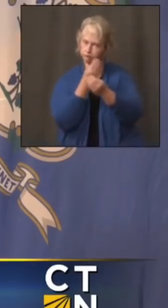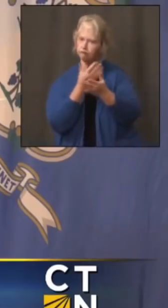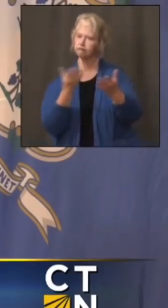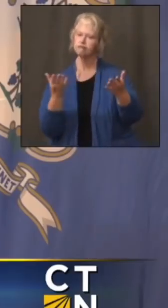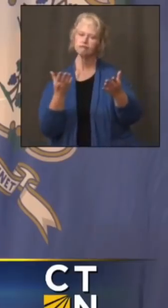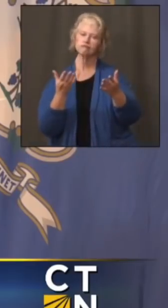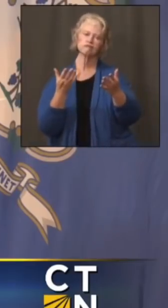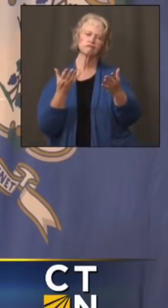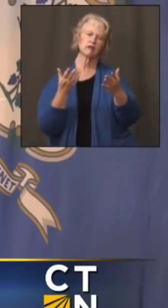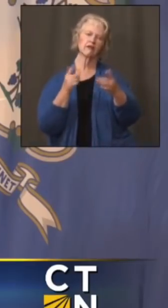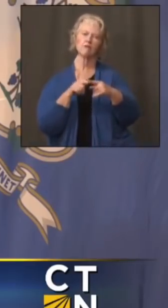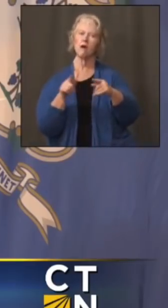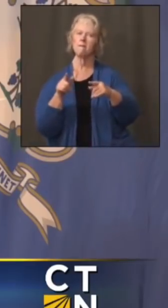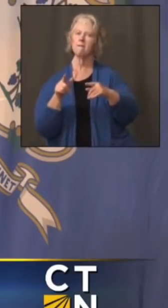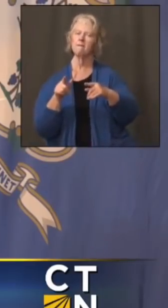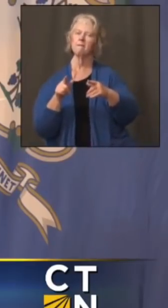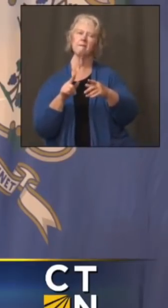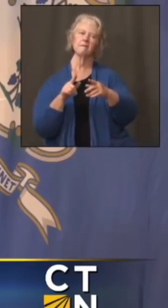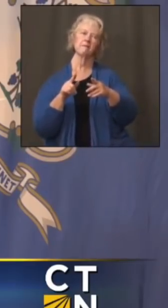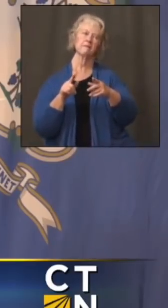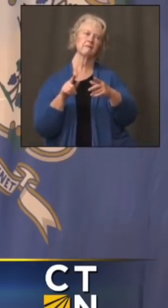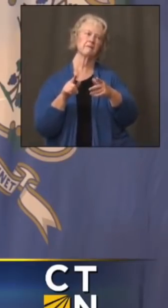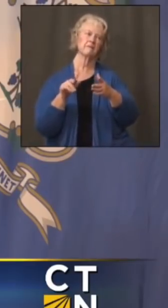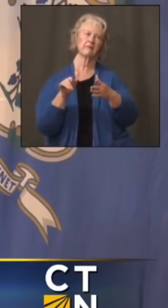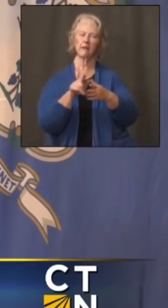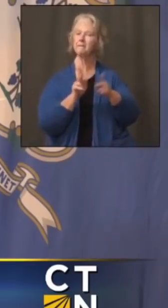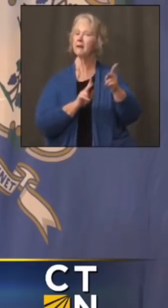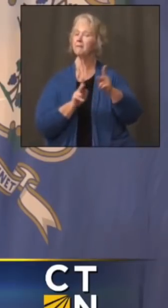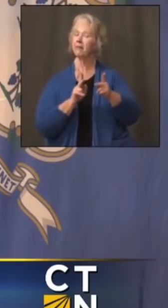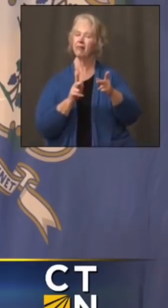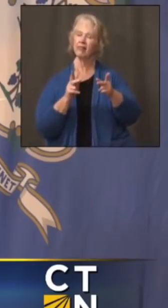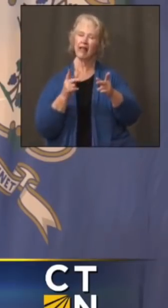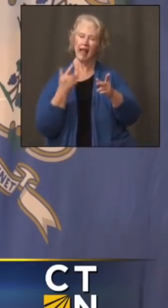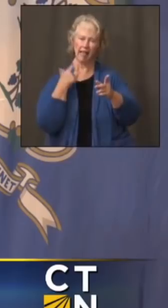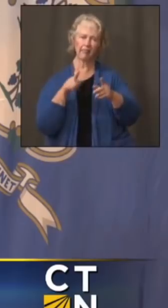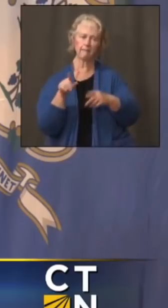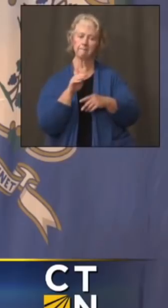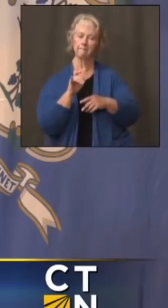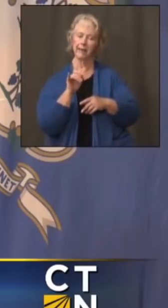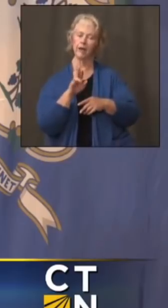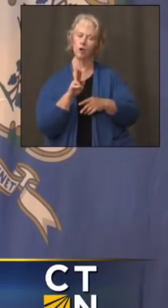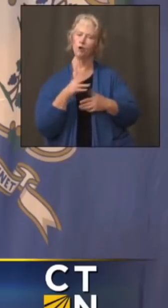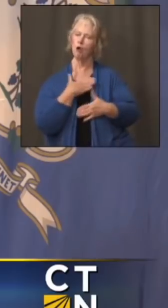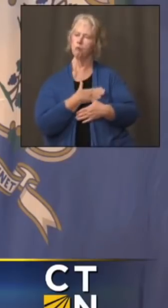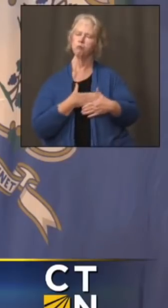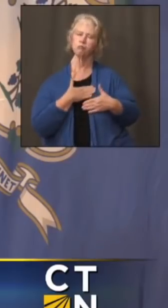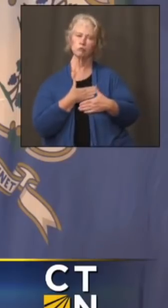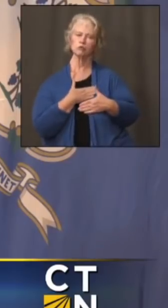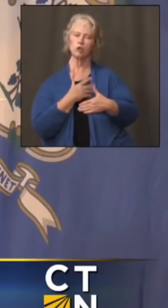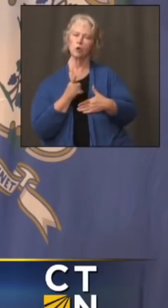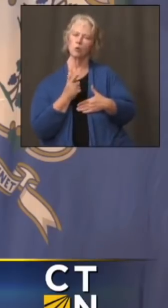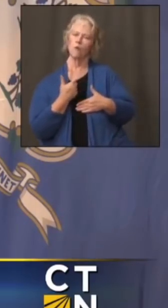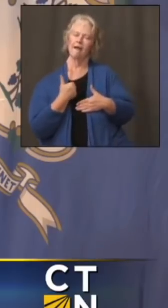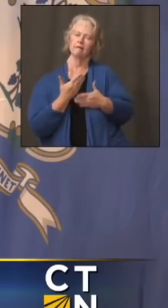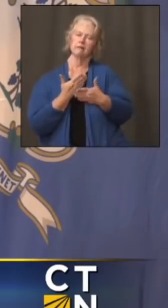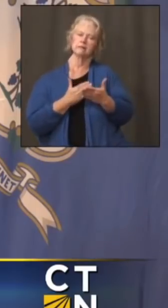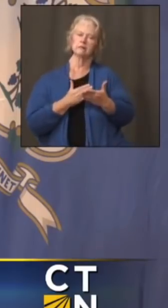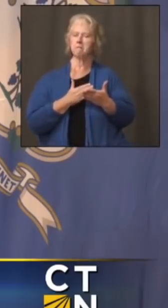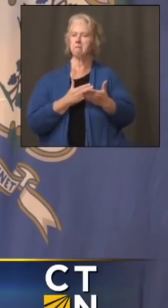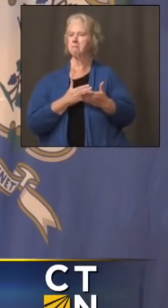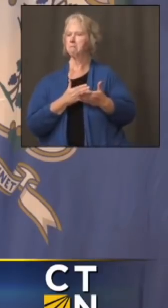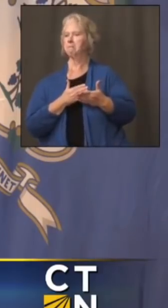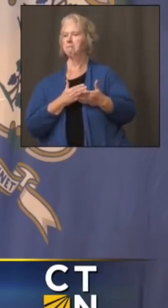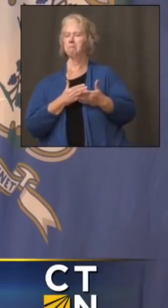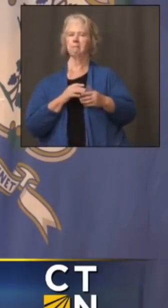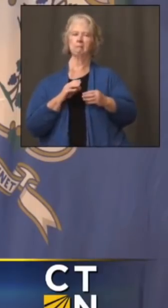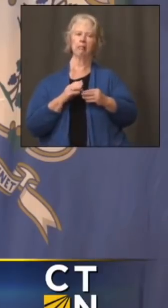bit different, but I've heard from a lot of the mayors that I think they appreciate having some discretion in their particular